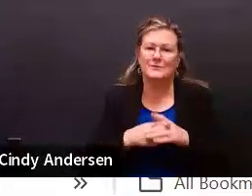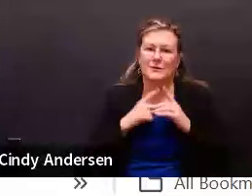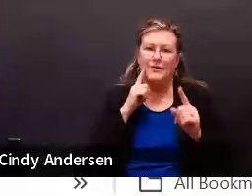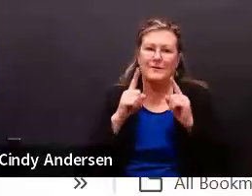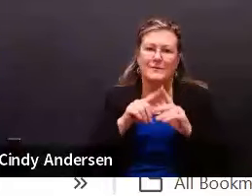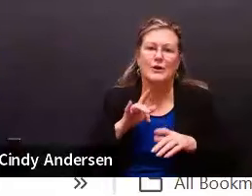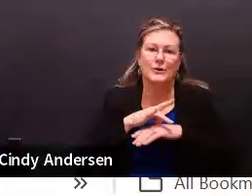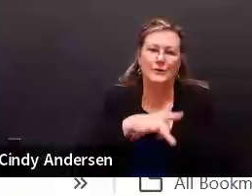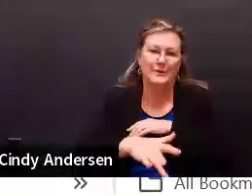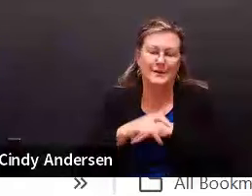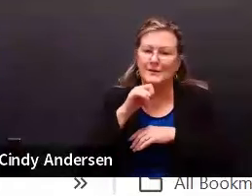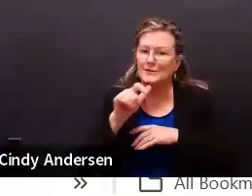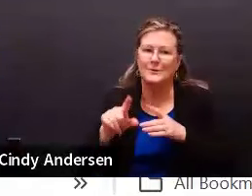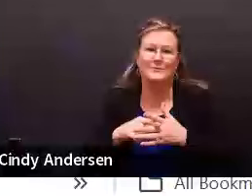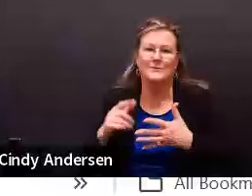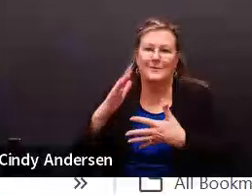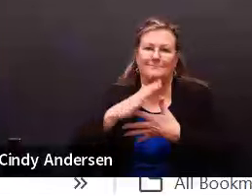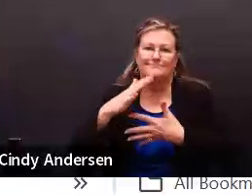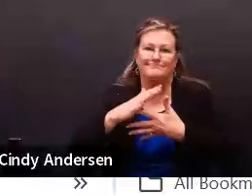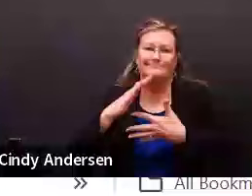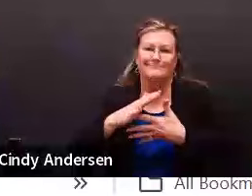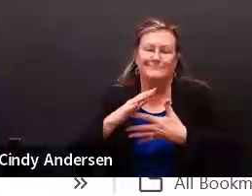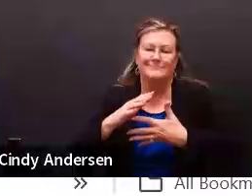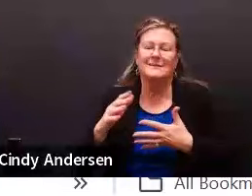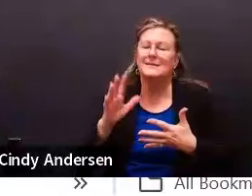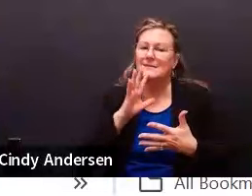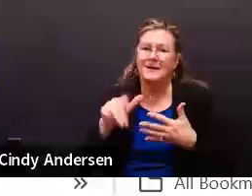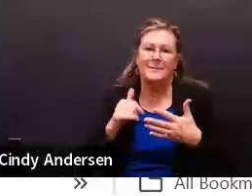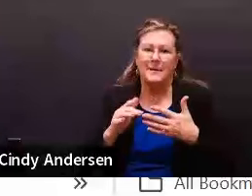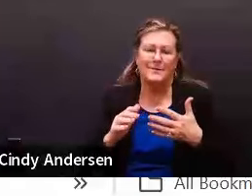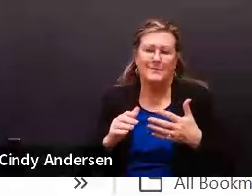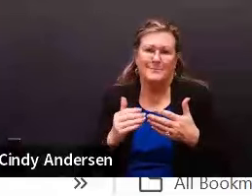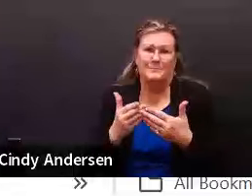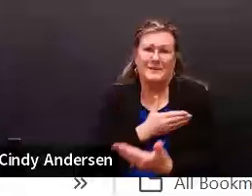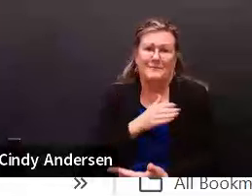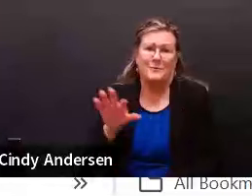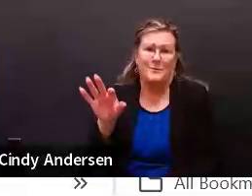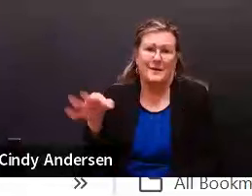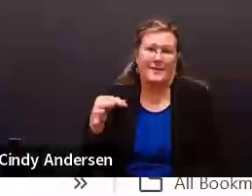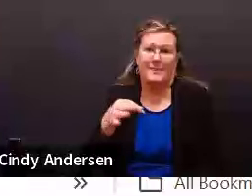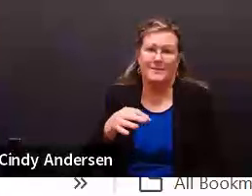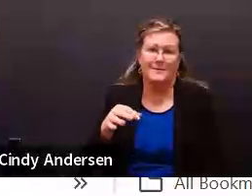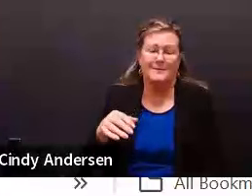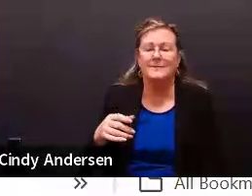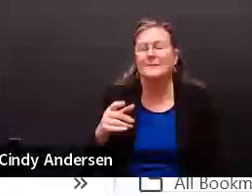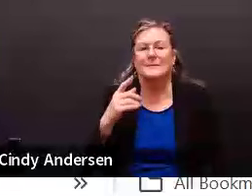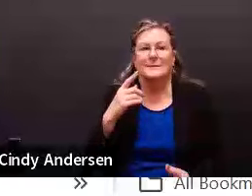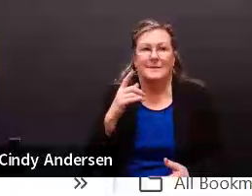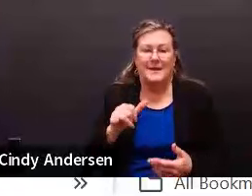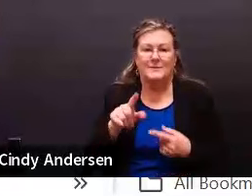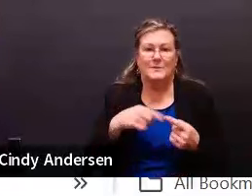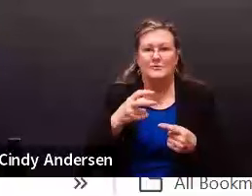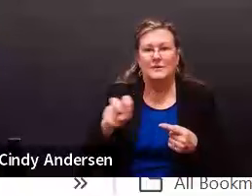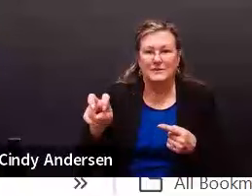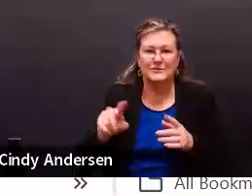we're not starting these in 11th grade, or, you know, that we're talking about this even earlier than 9th grade, right? But because that's when the transition plan comes into place